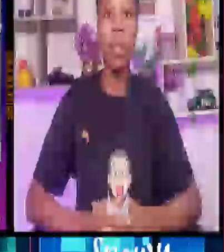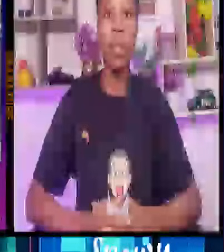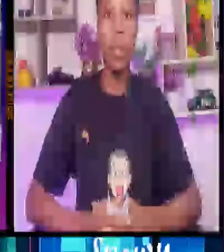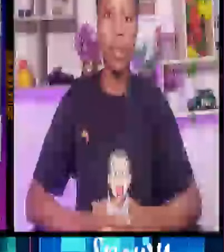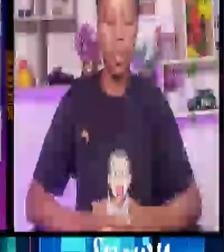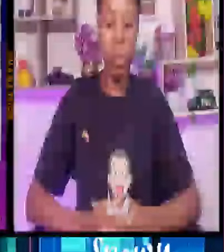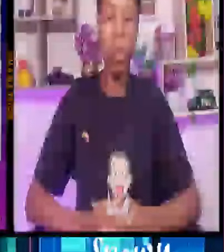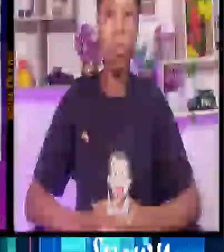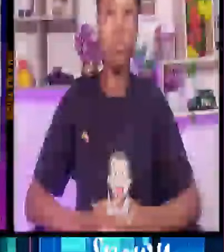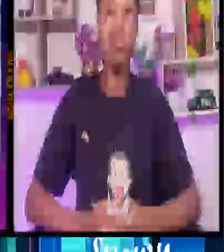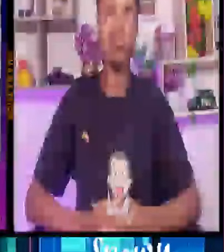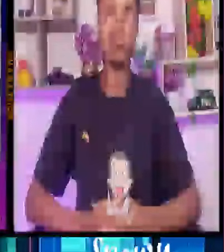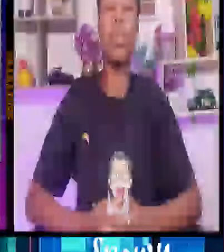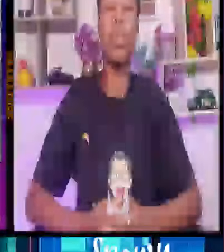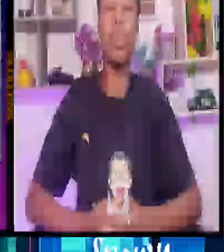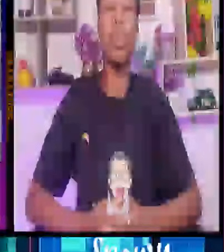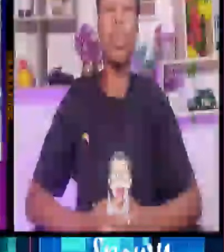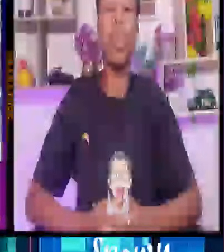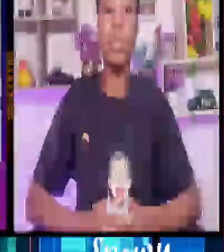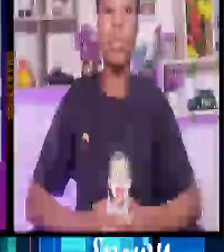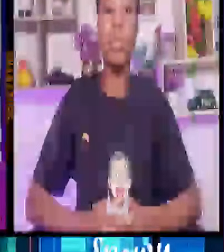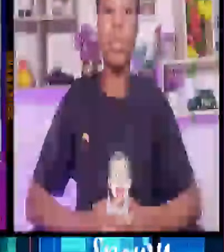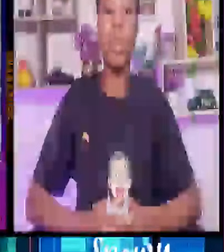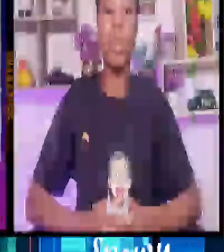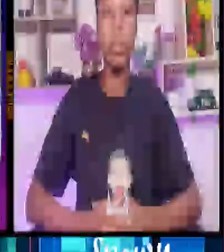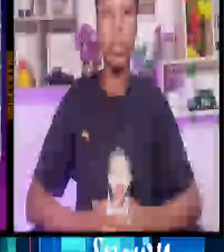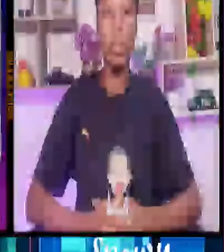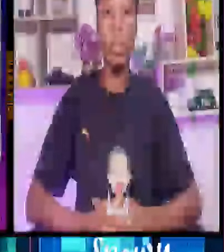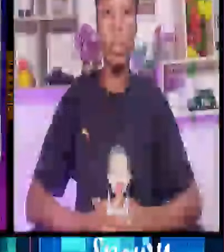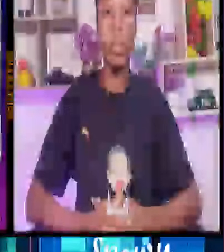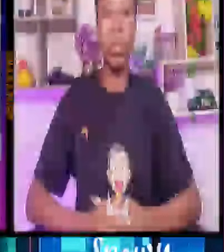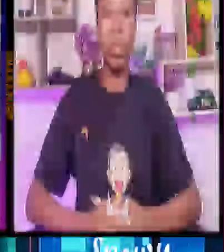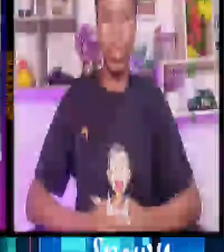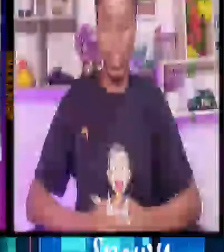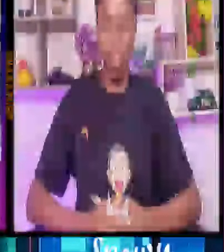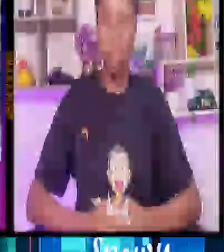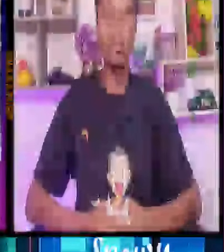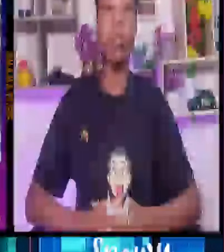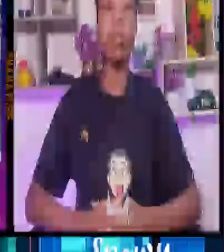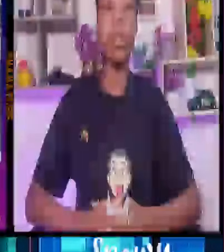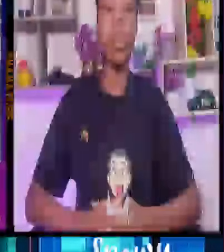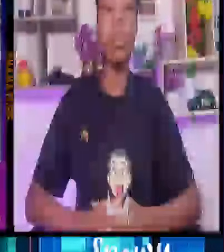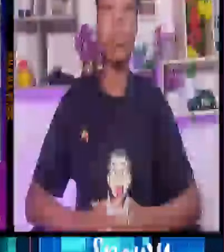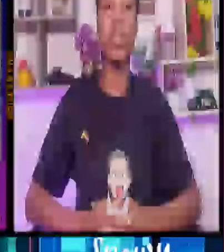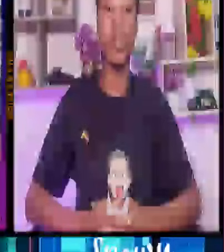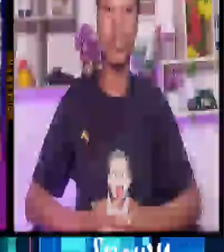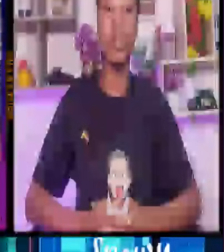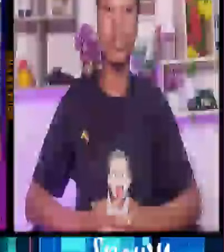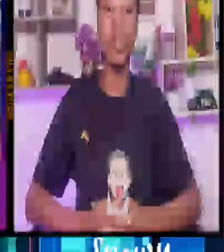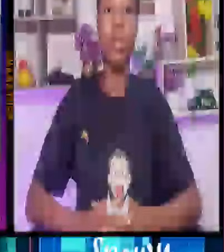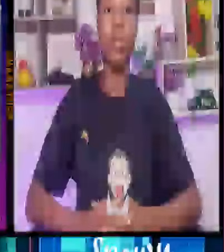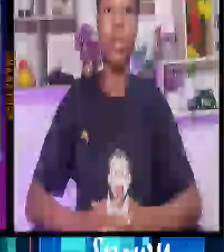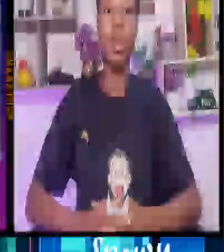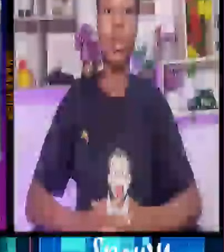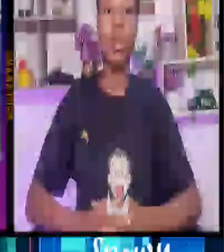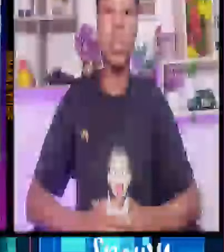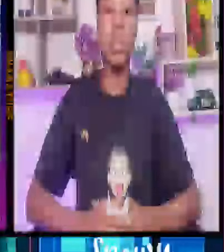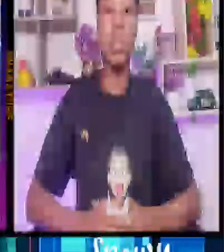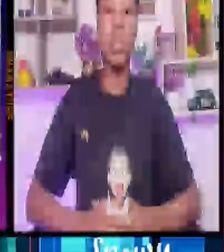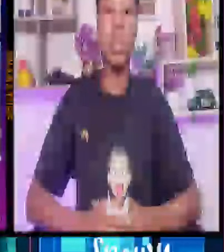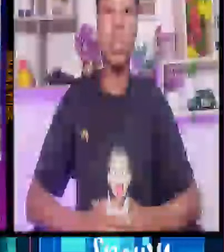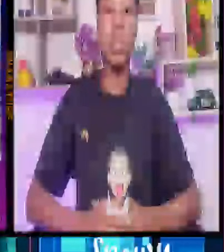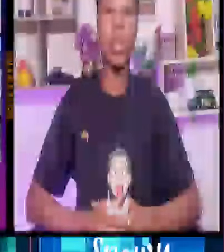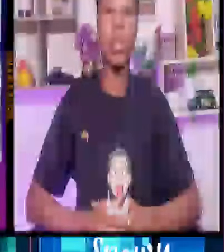indirectly? Where? Why would you spend this precious airtime that we have from